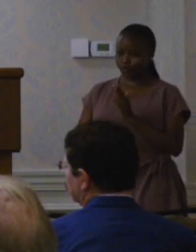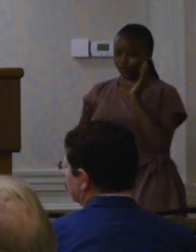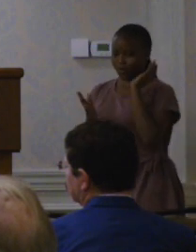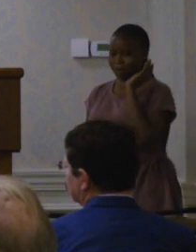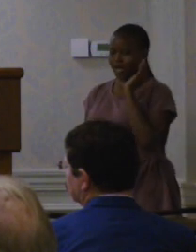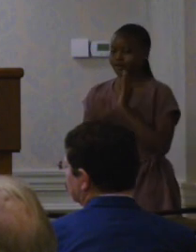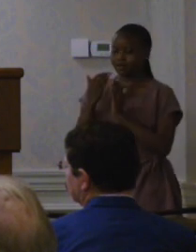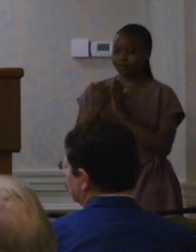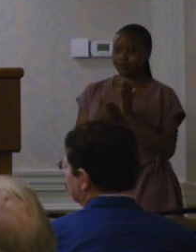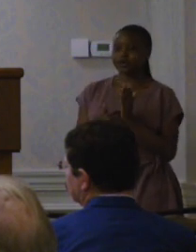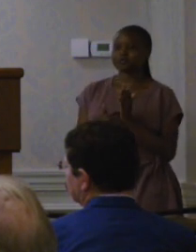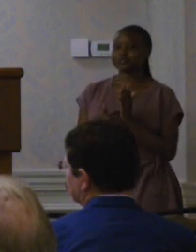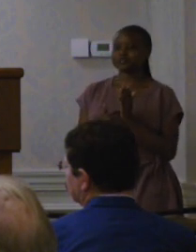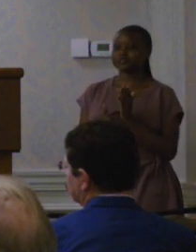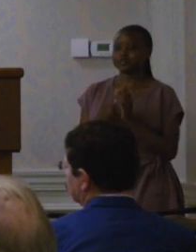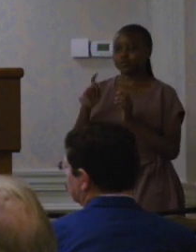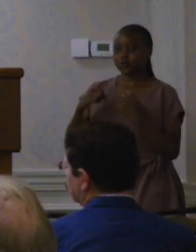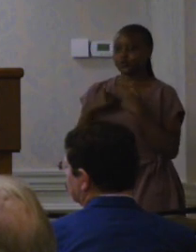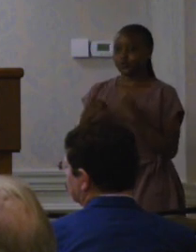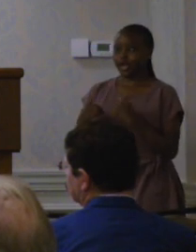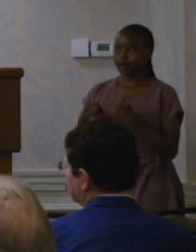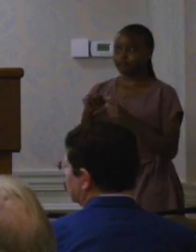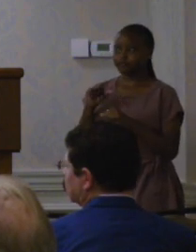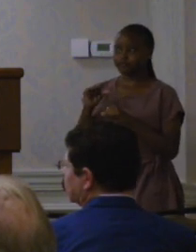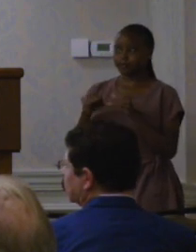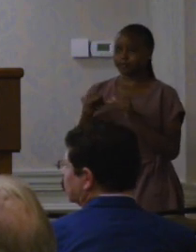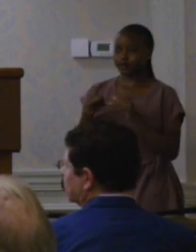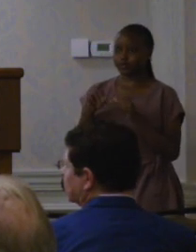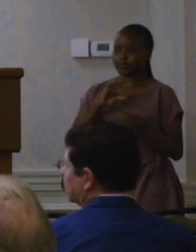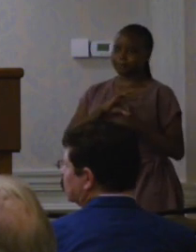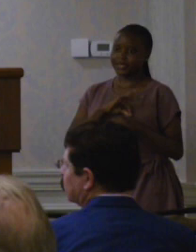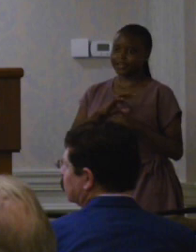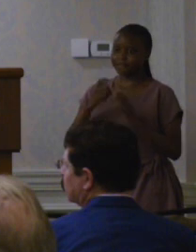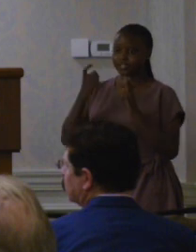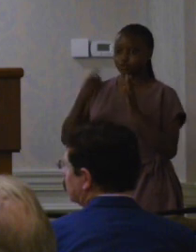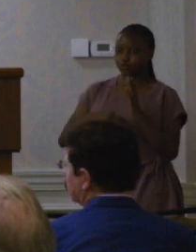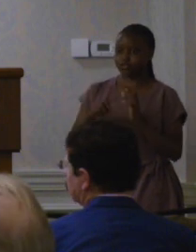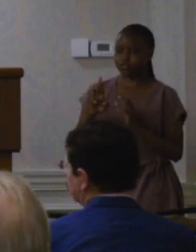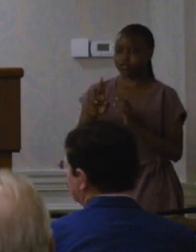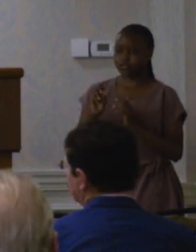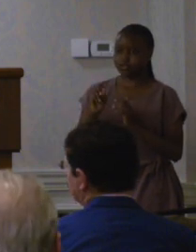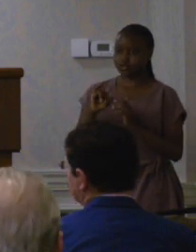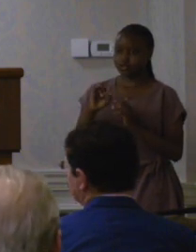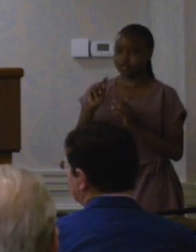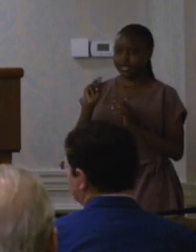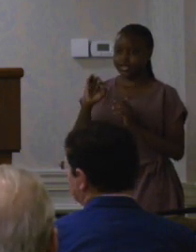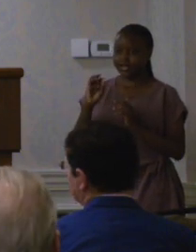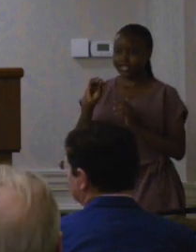then what do we have in terms of benefit cost ratios? That would be very useful.